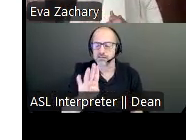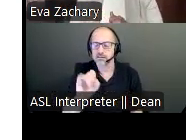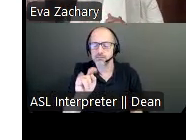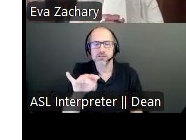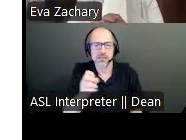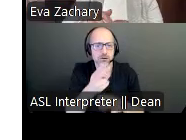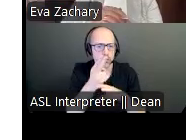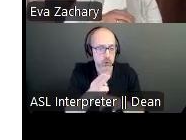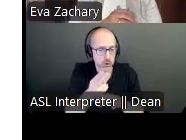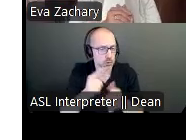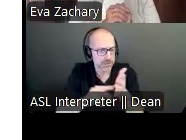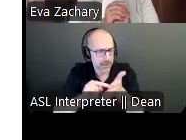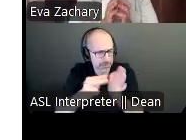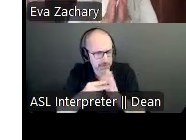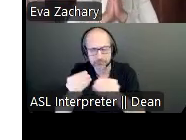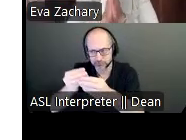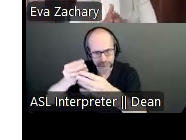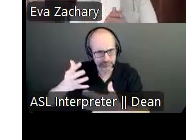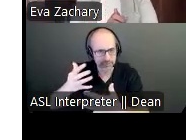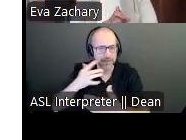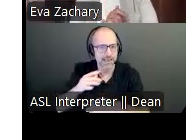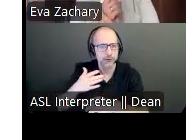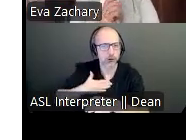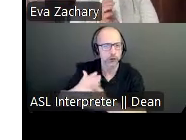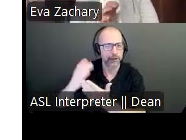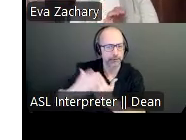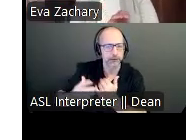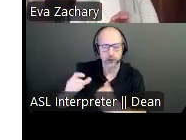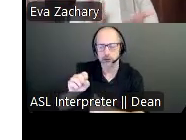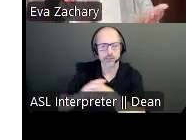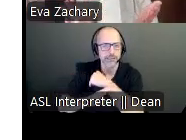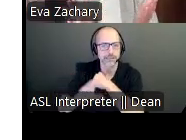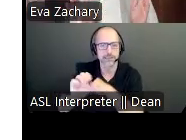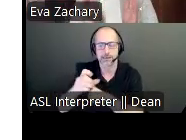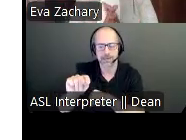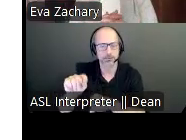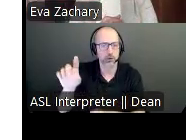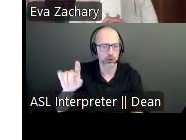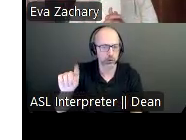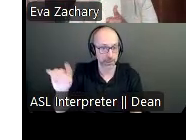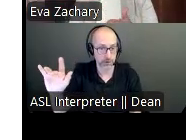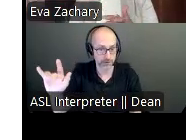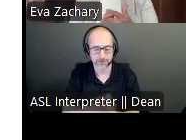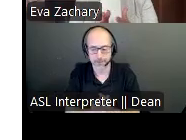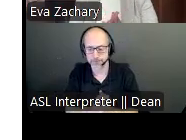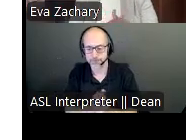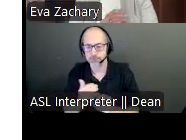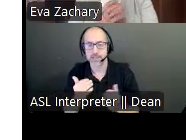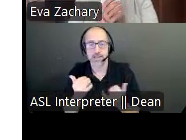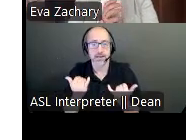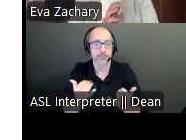blog under September 2025. Lastly, I want to thank you all for showing up